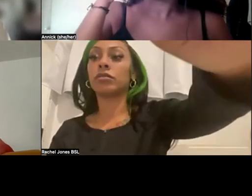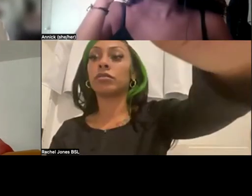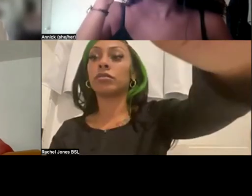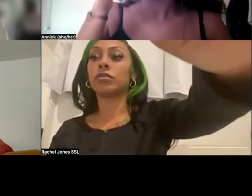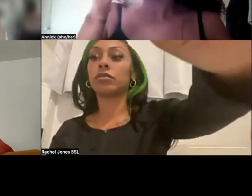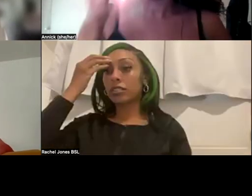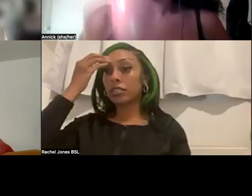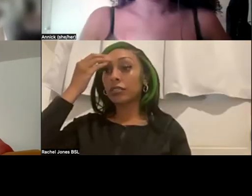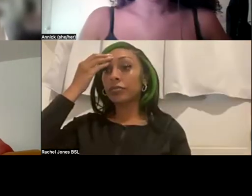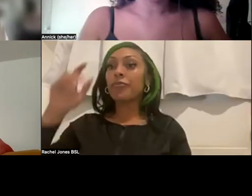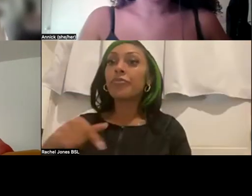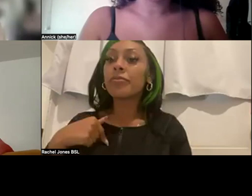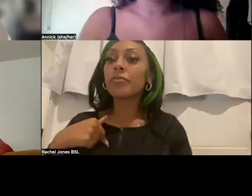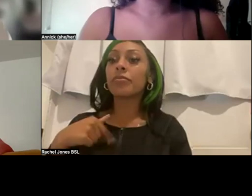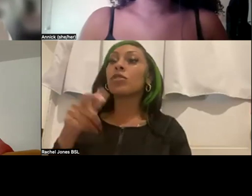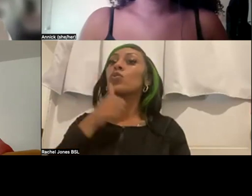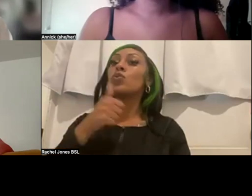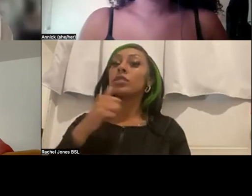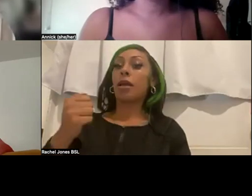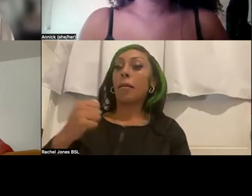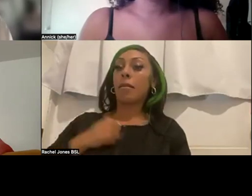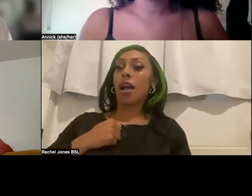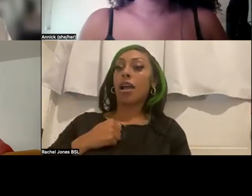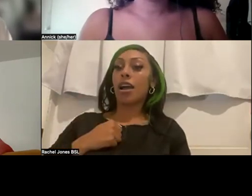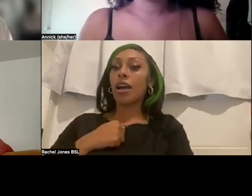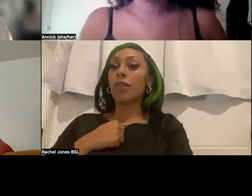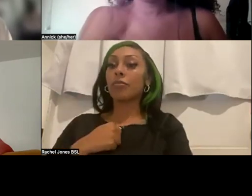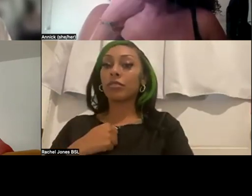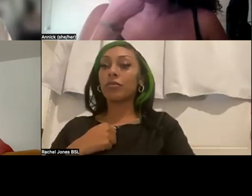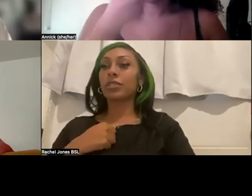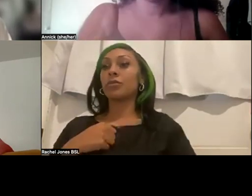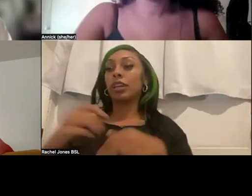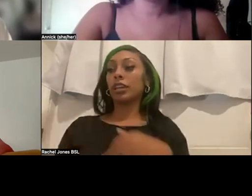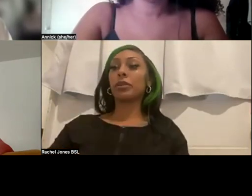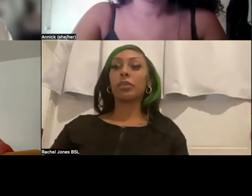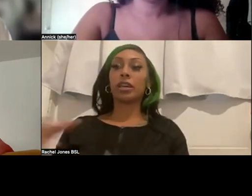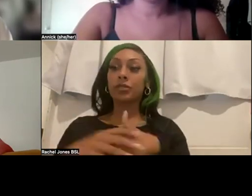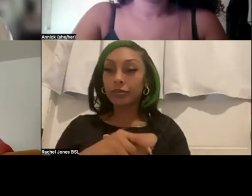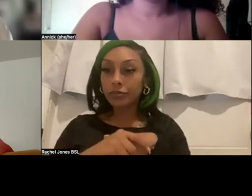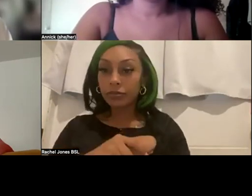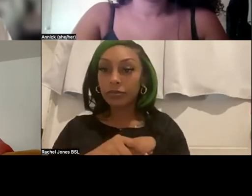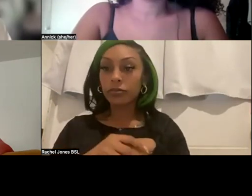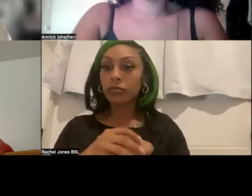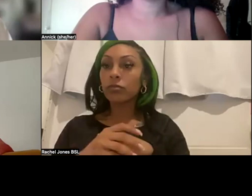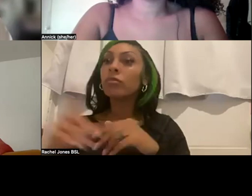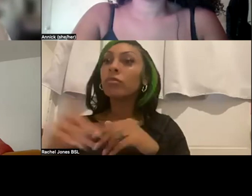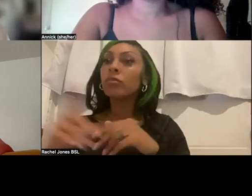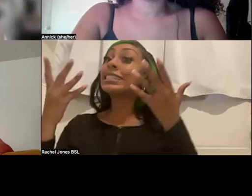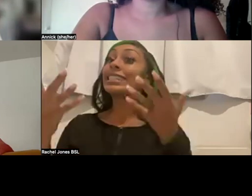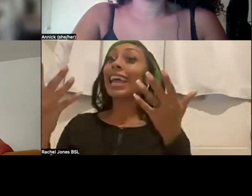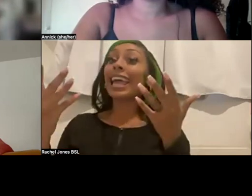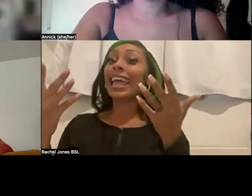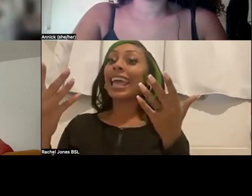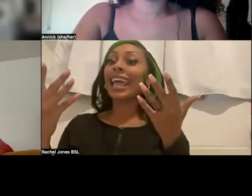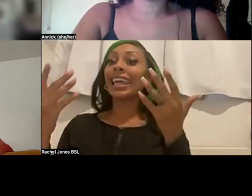also really invite you to use Mighty Networks and other spaces to continue the conversation. So with us today,